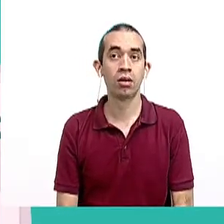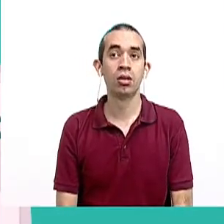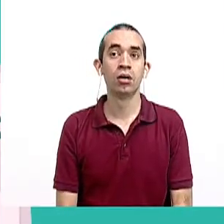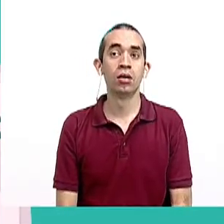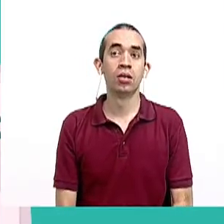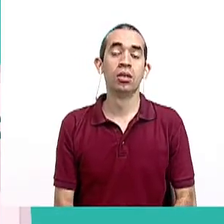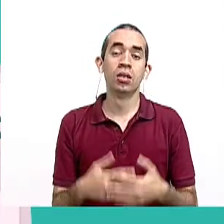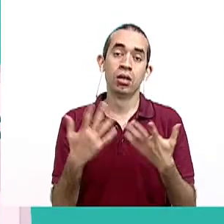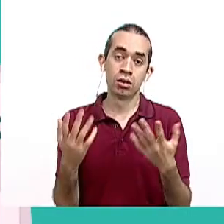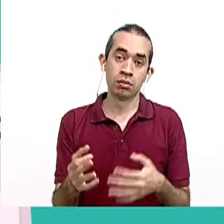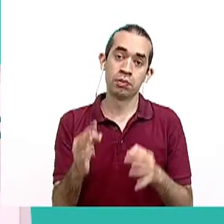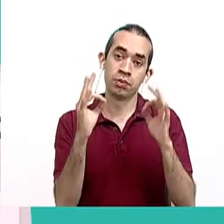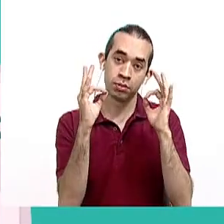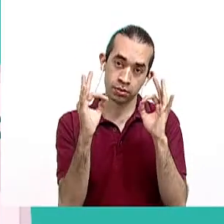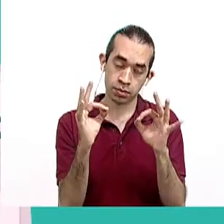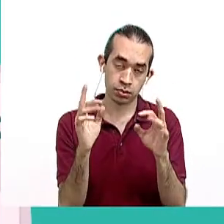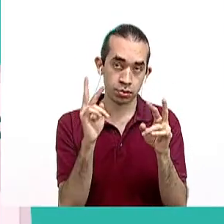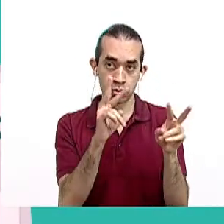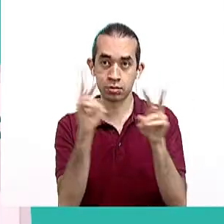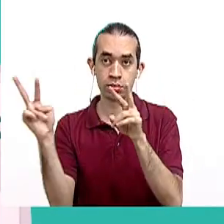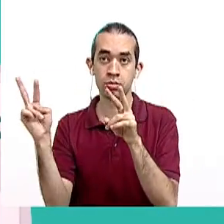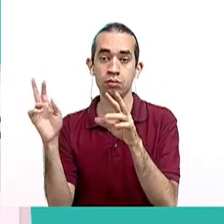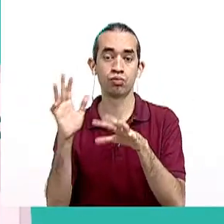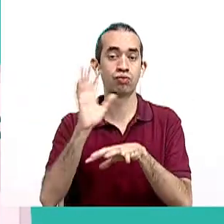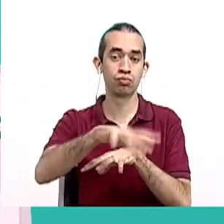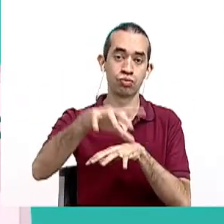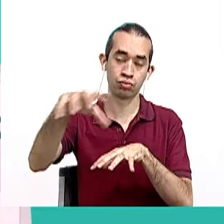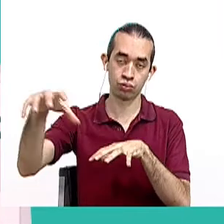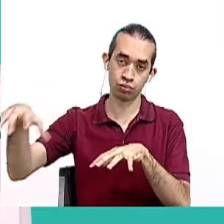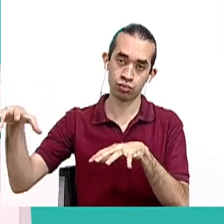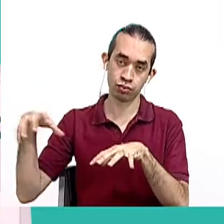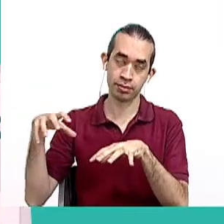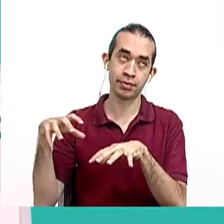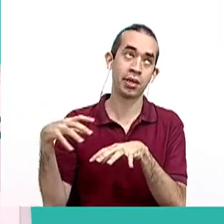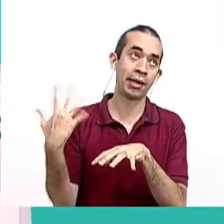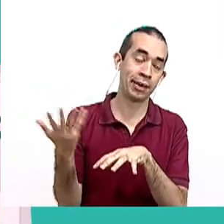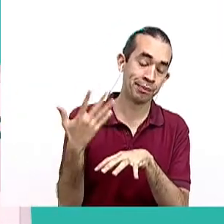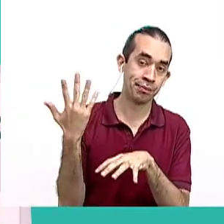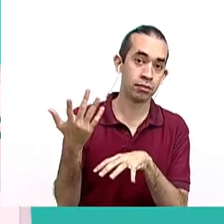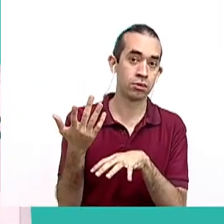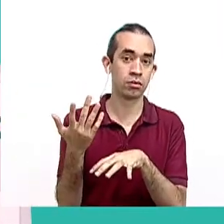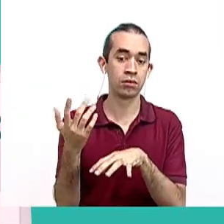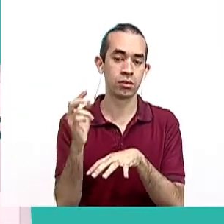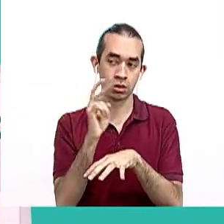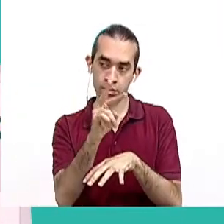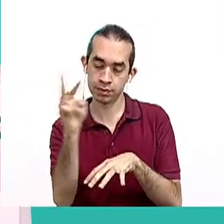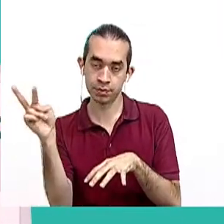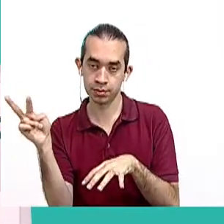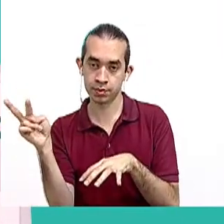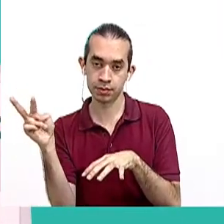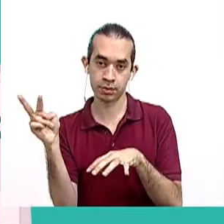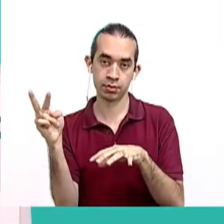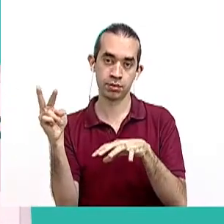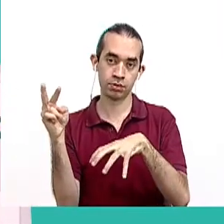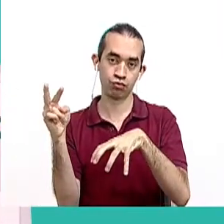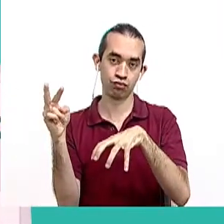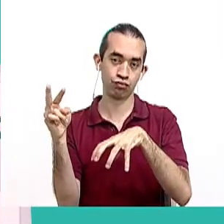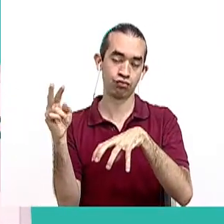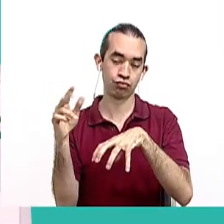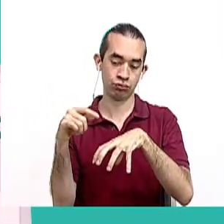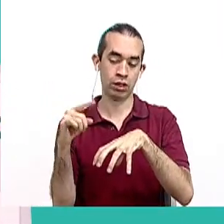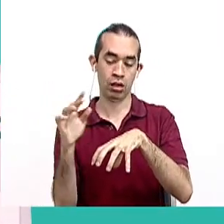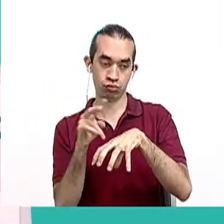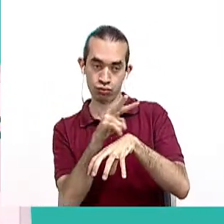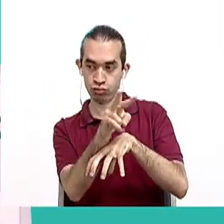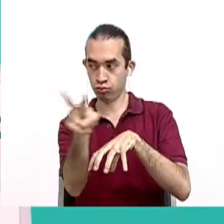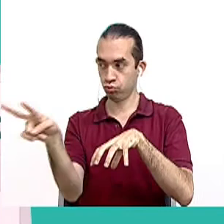very nice to see all the places that we can find around a place where we